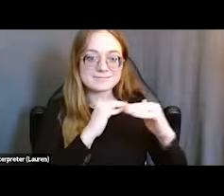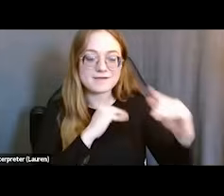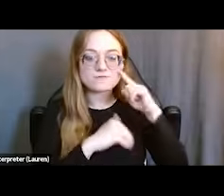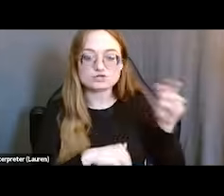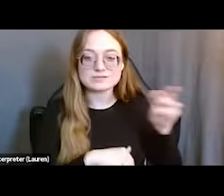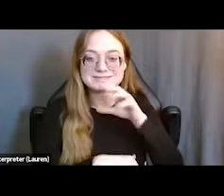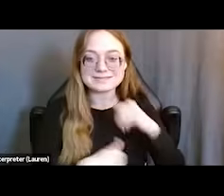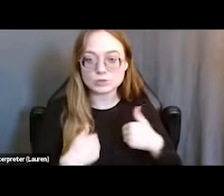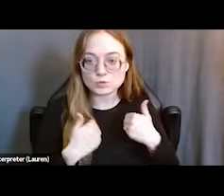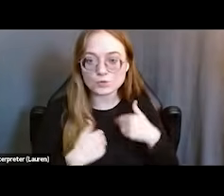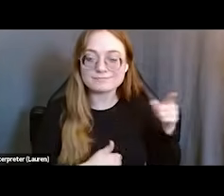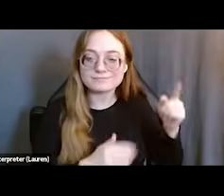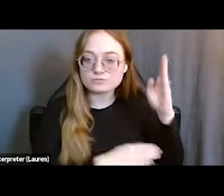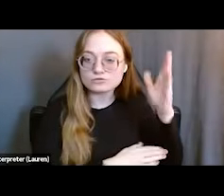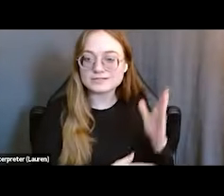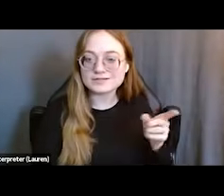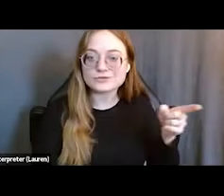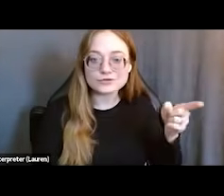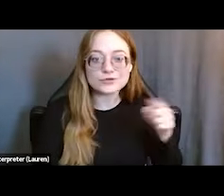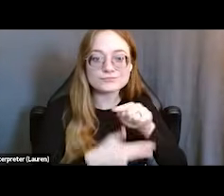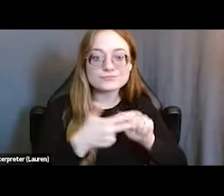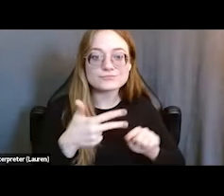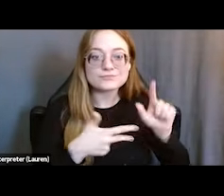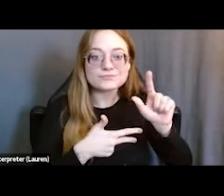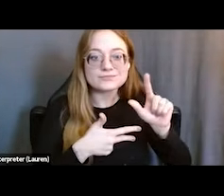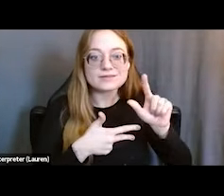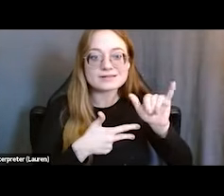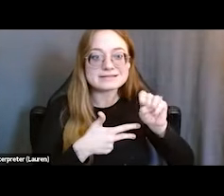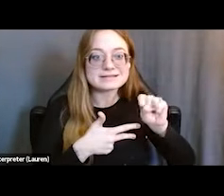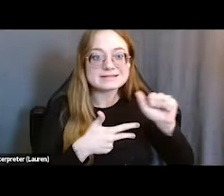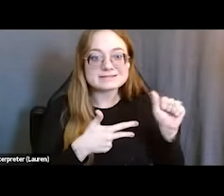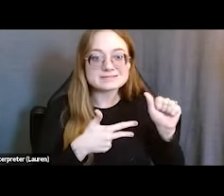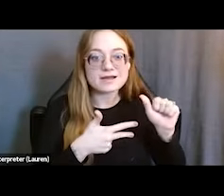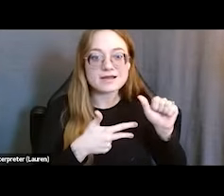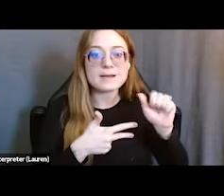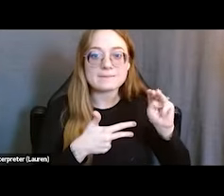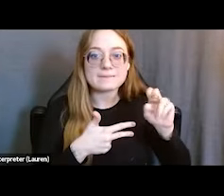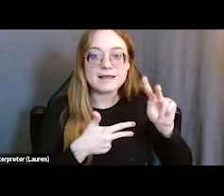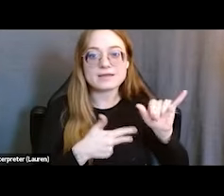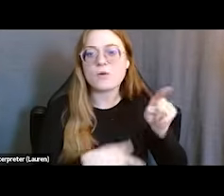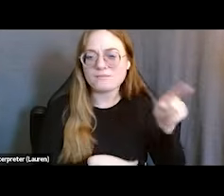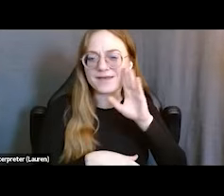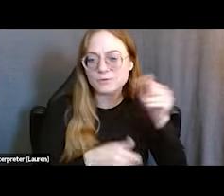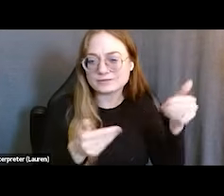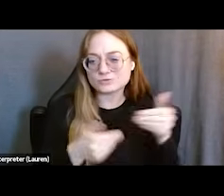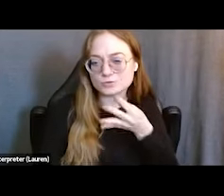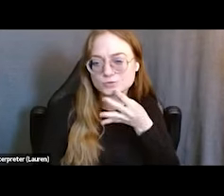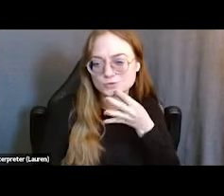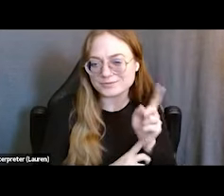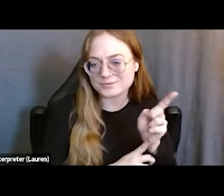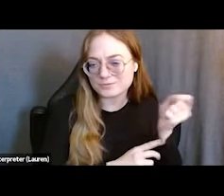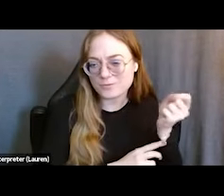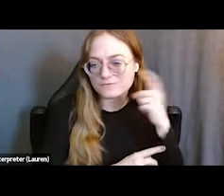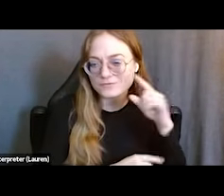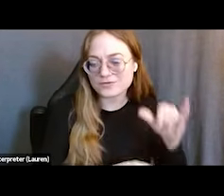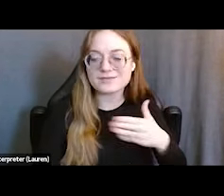presenters Elizabeth Manley, Lori Cross, and Lois Hochstedler, and I will introduce them shortly. My name is